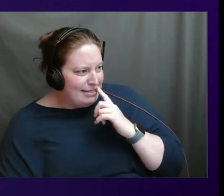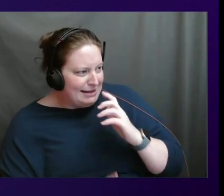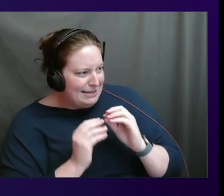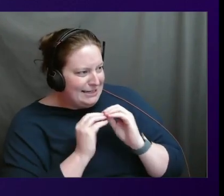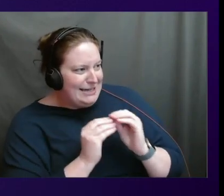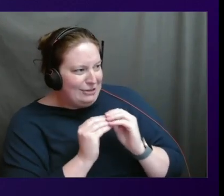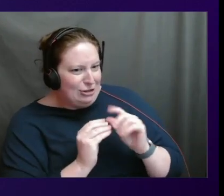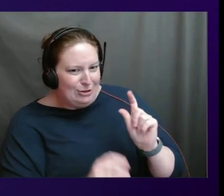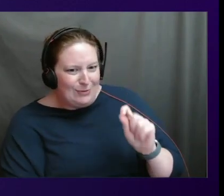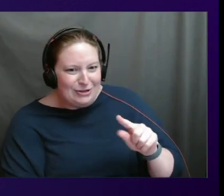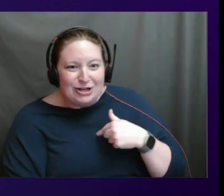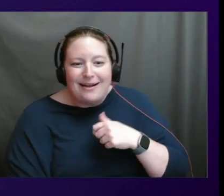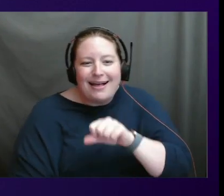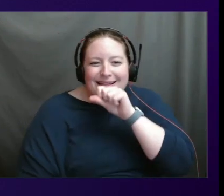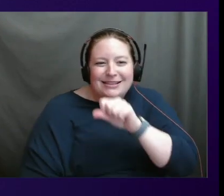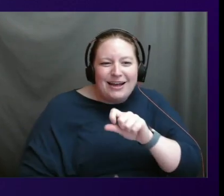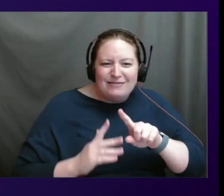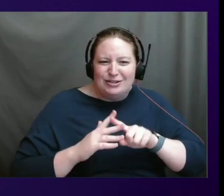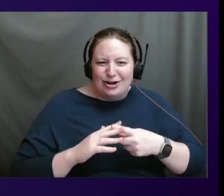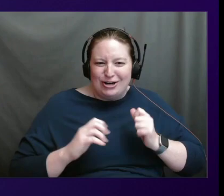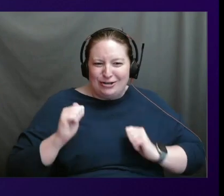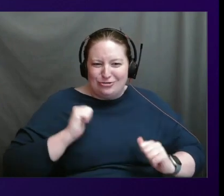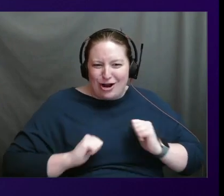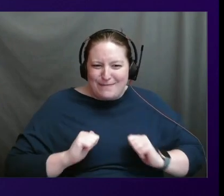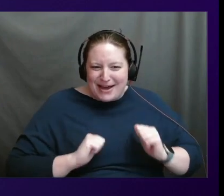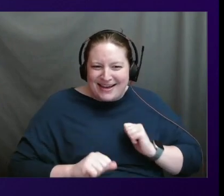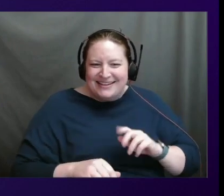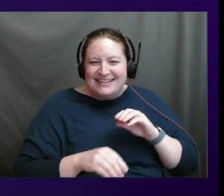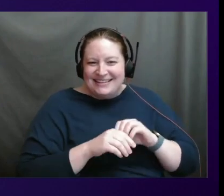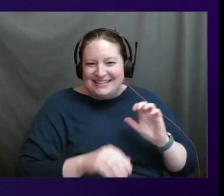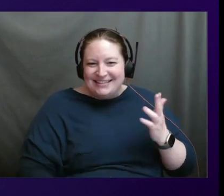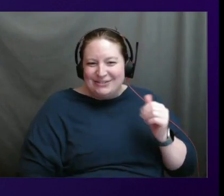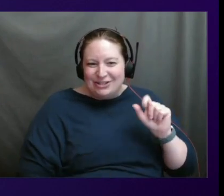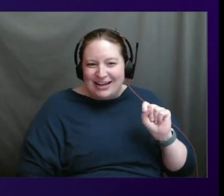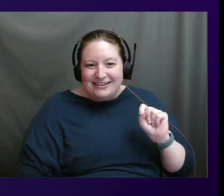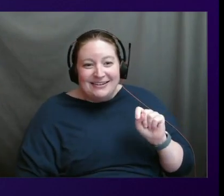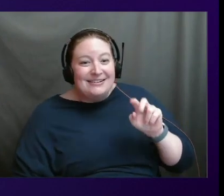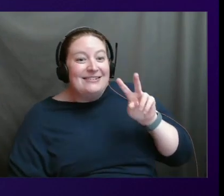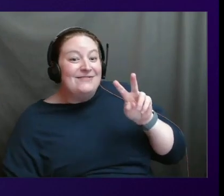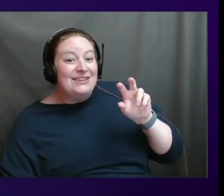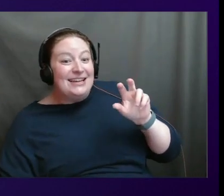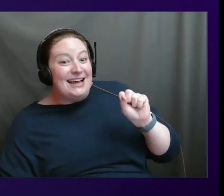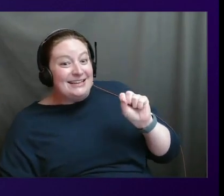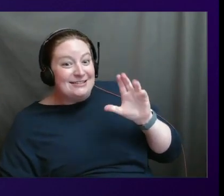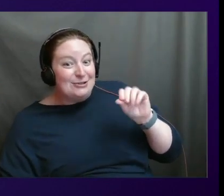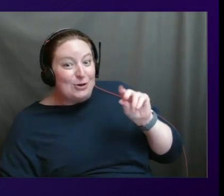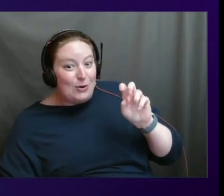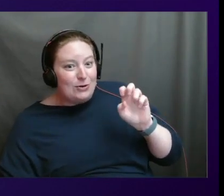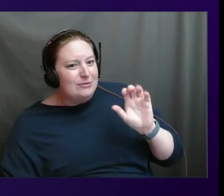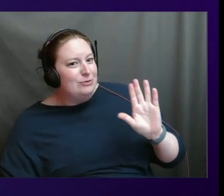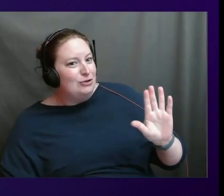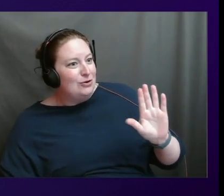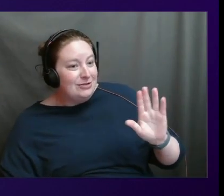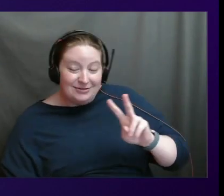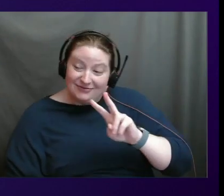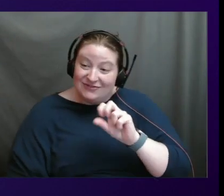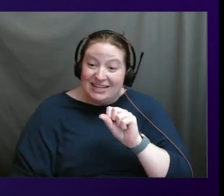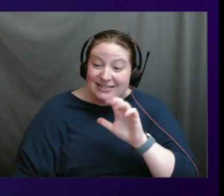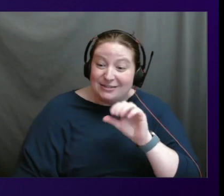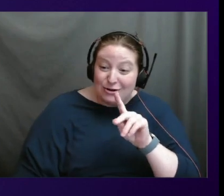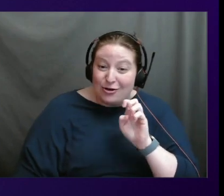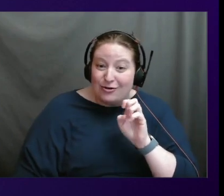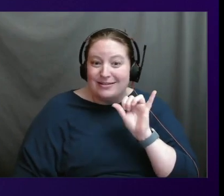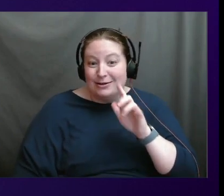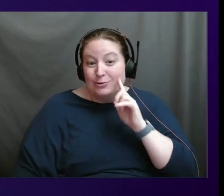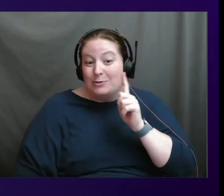love starting drama in the comments. Yeah, So- apparently you do. VS Code, by the way. Yeah. What's yours? That's why I said VS Code, which is what we will eventually